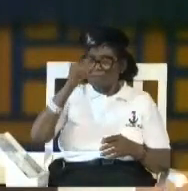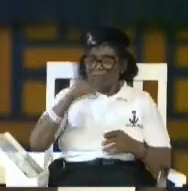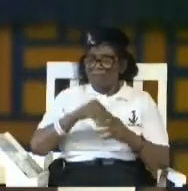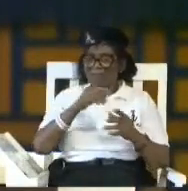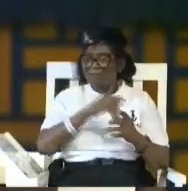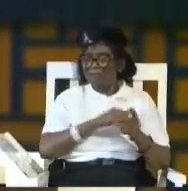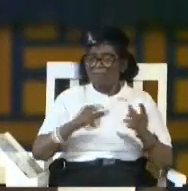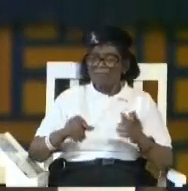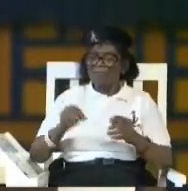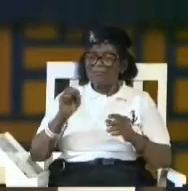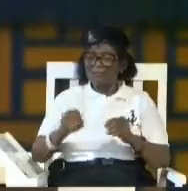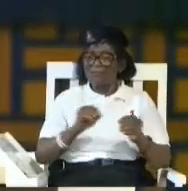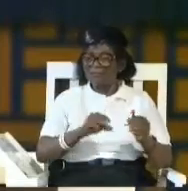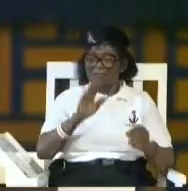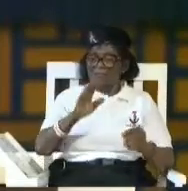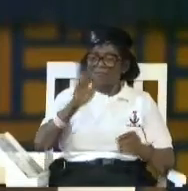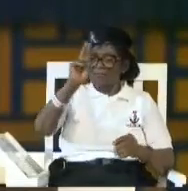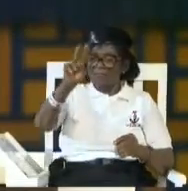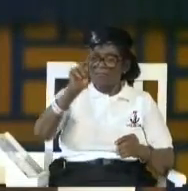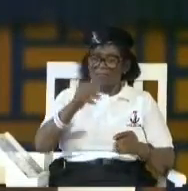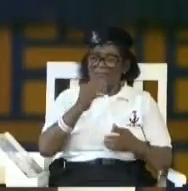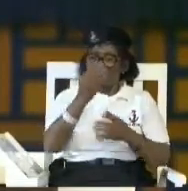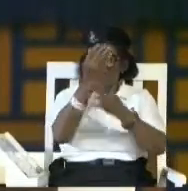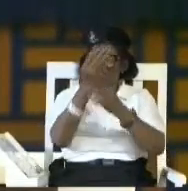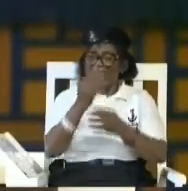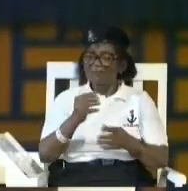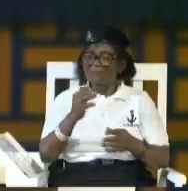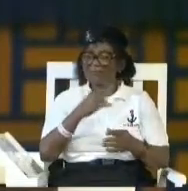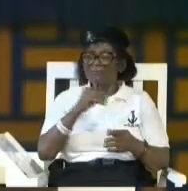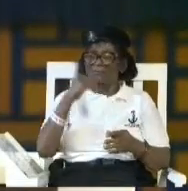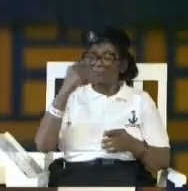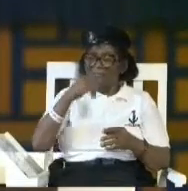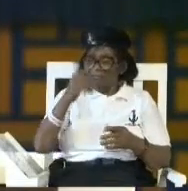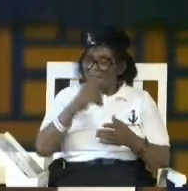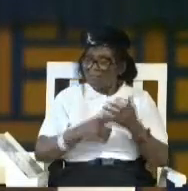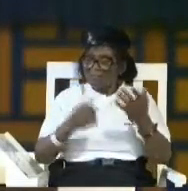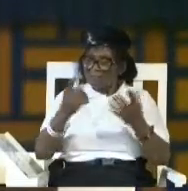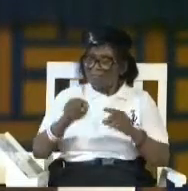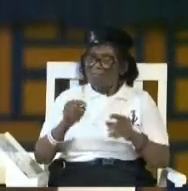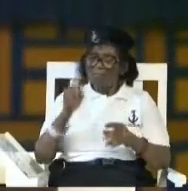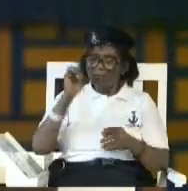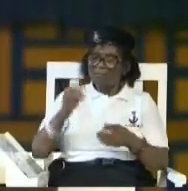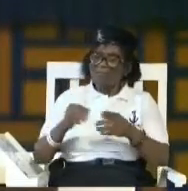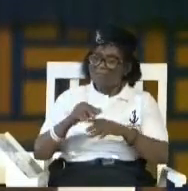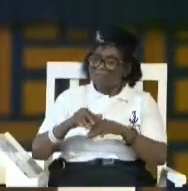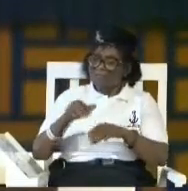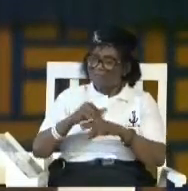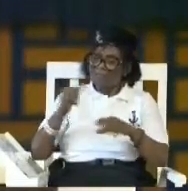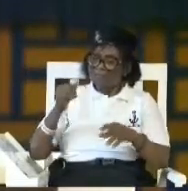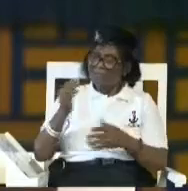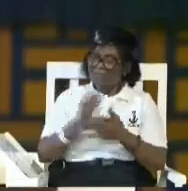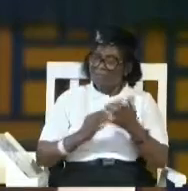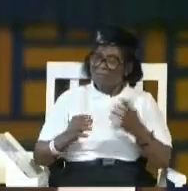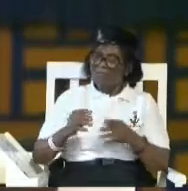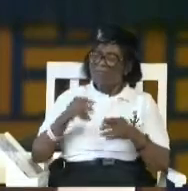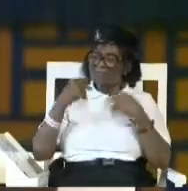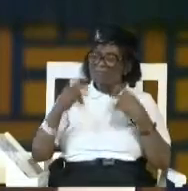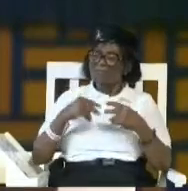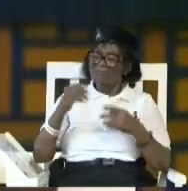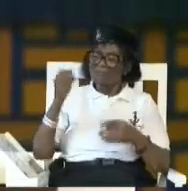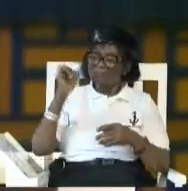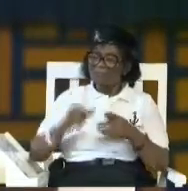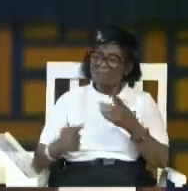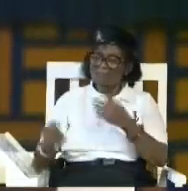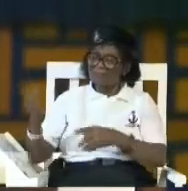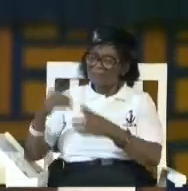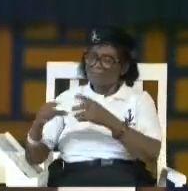happened?" Then he called some pastors nearby, come. They came. He said, "I should repeat what I saw." And I